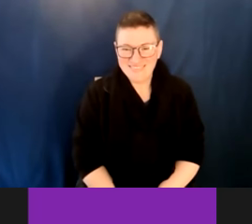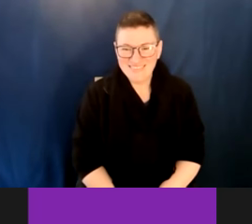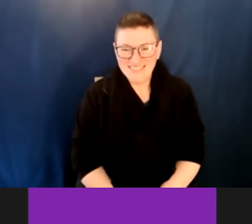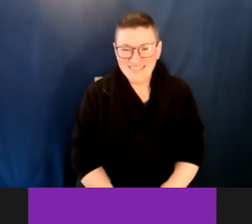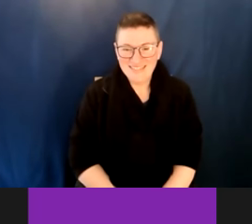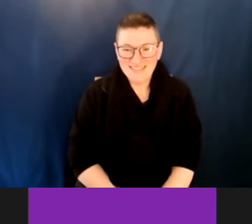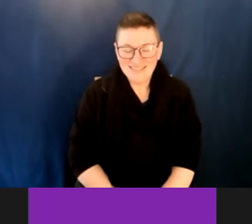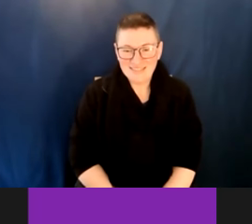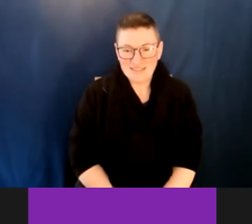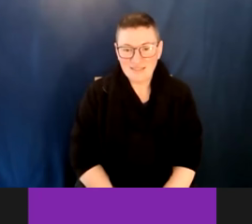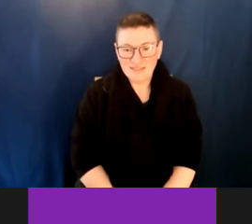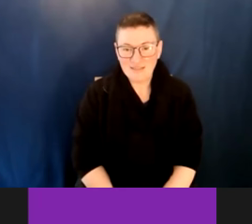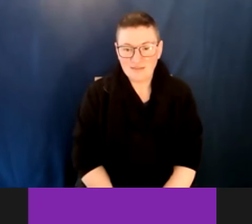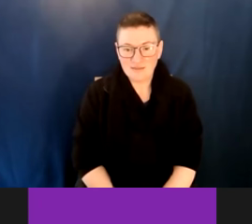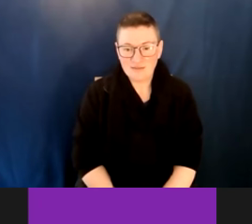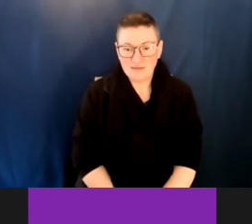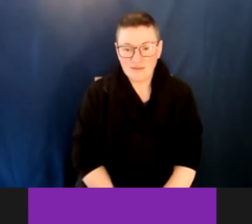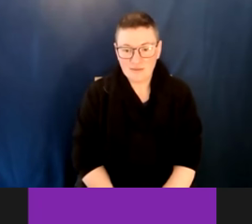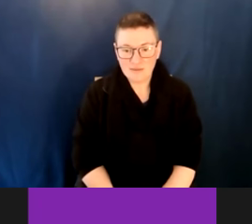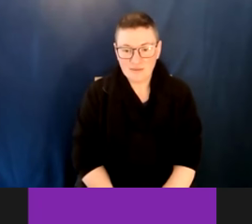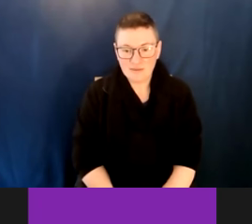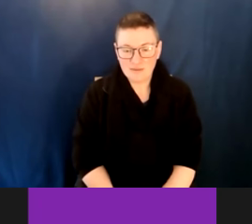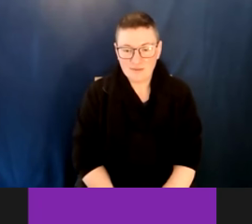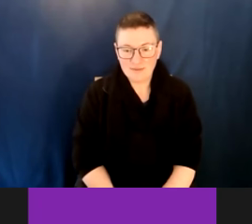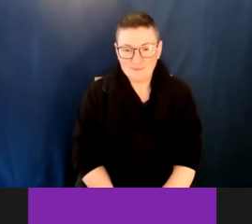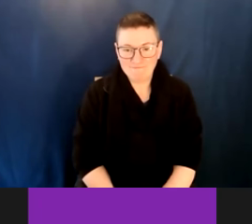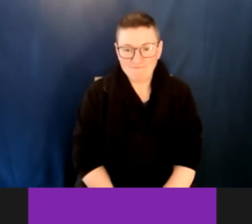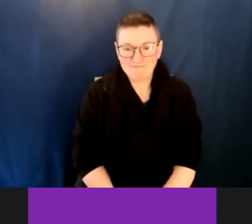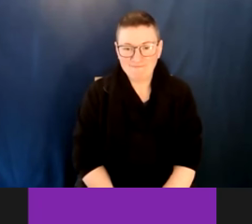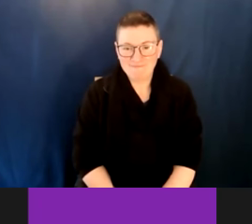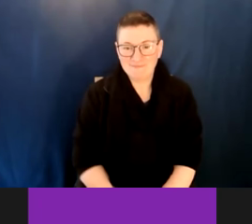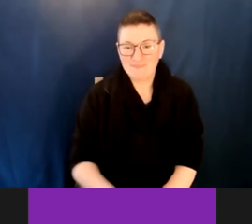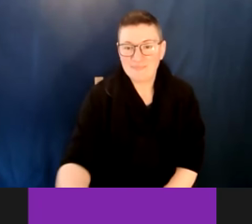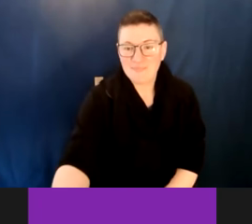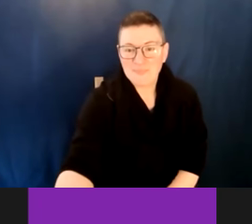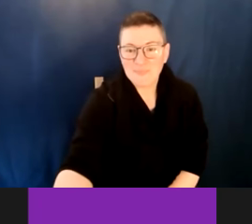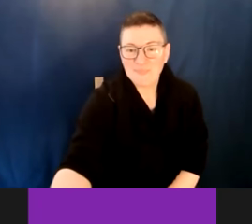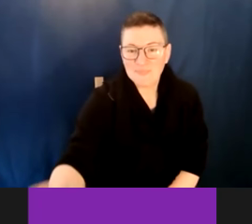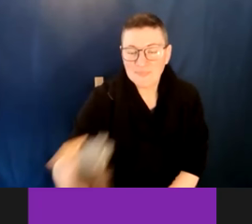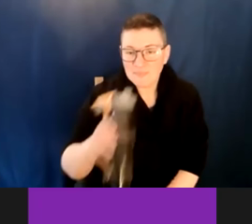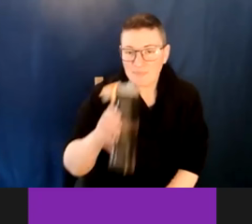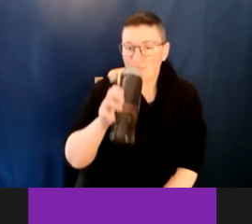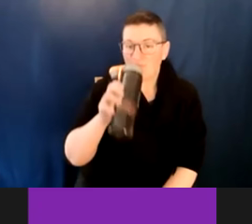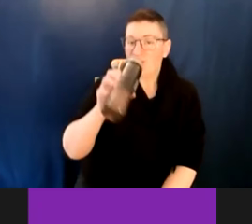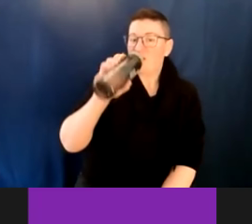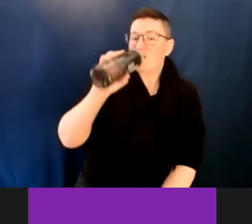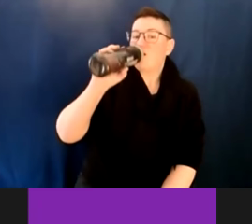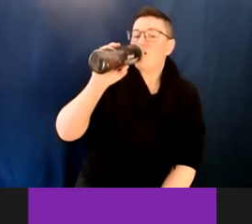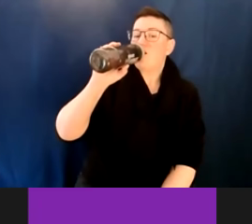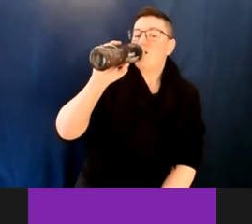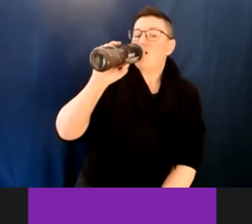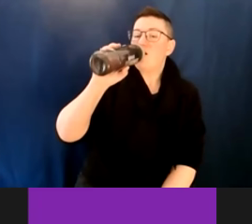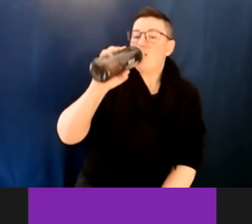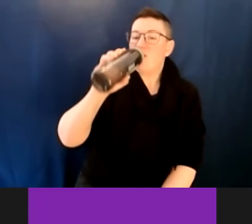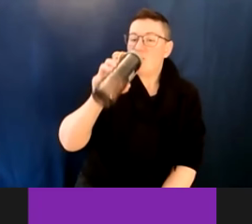we talked a little bit about this very briefly when we introduced the idea of cognitive linguistics, and we talked